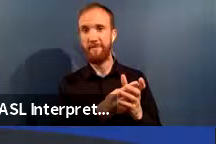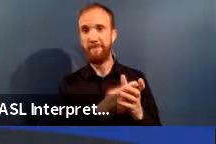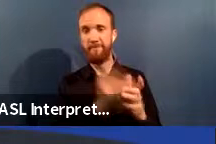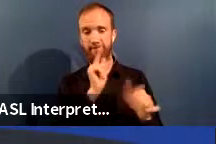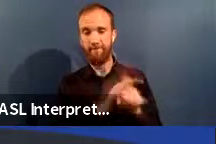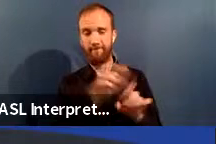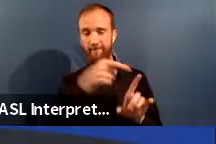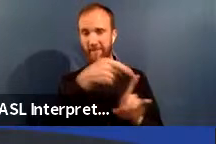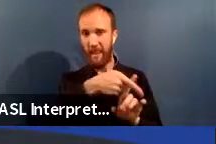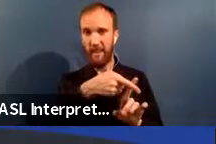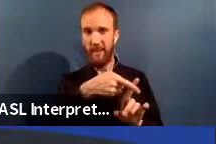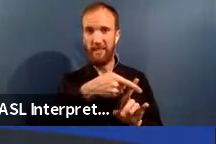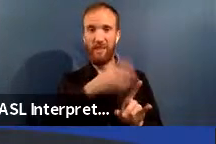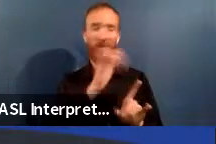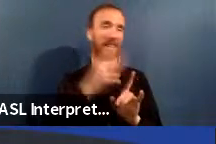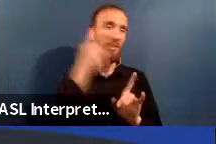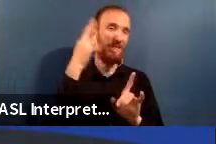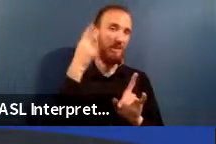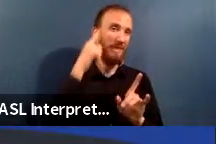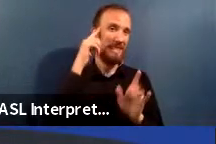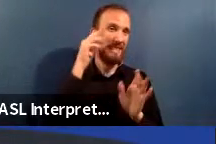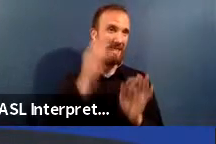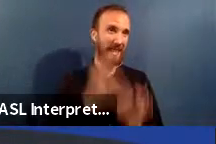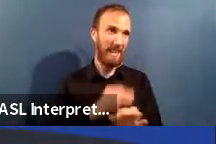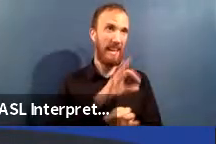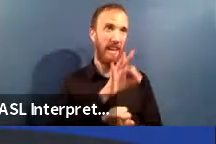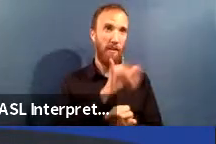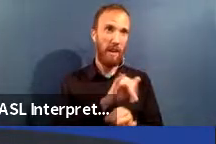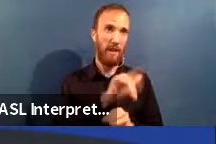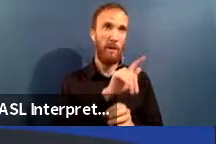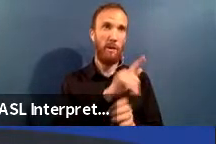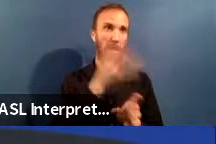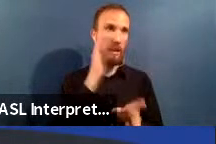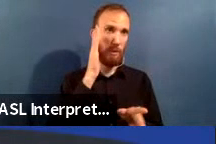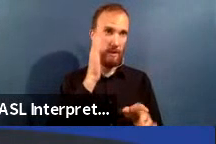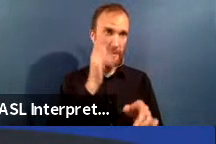capital plan, and we plan to keep it in the FY22 capital plan.